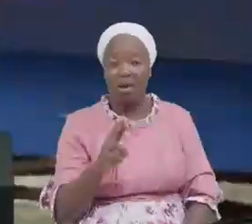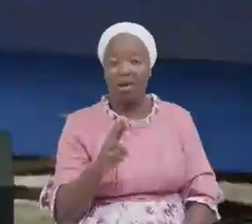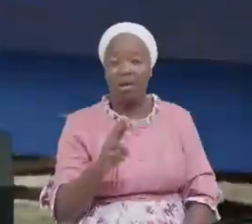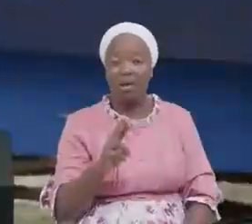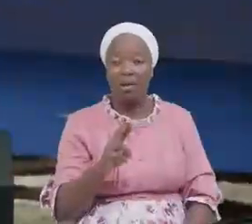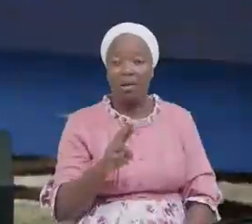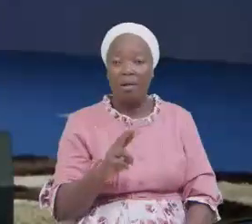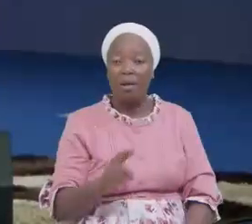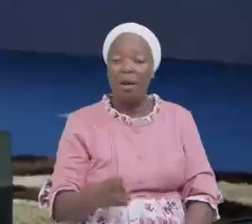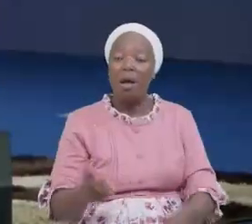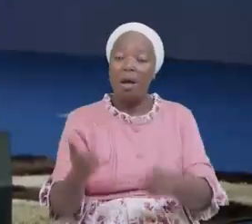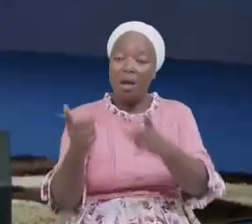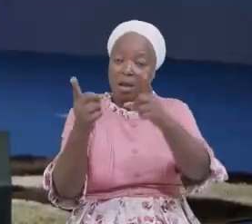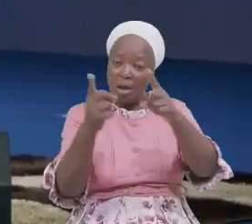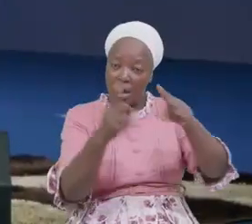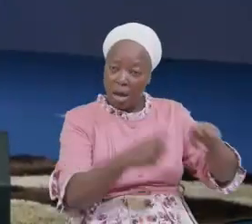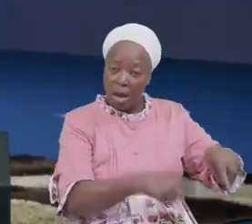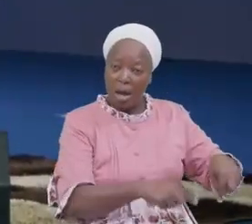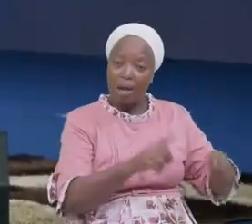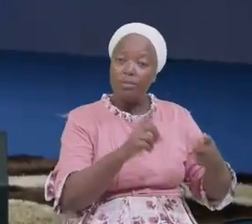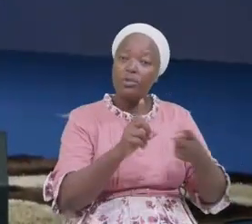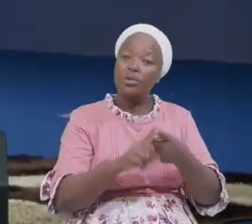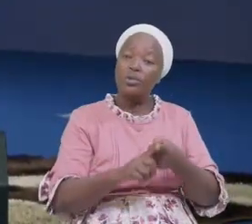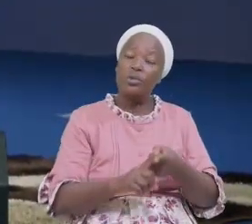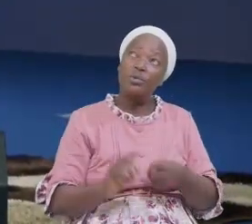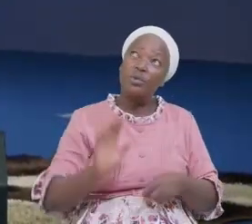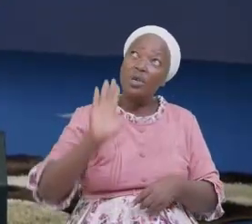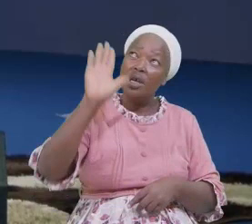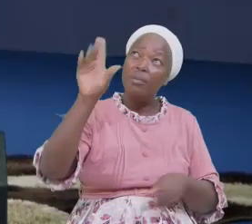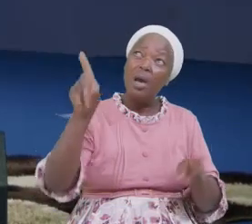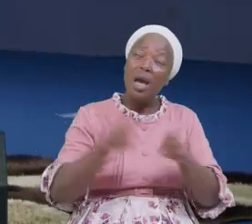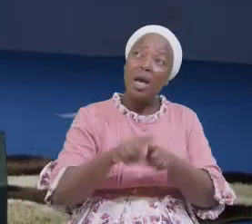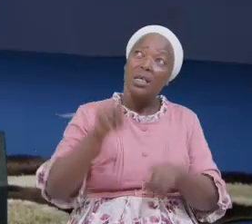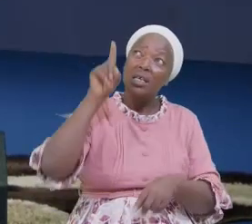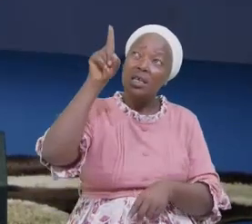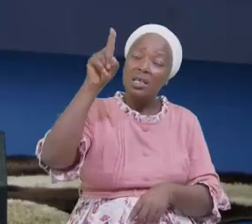are. Come to him as he is.